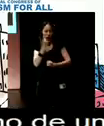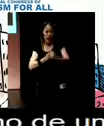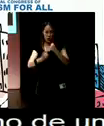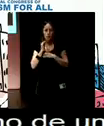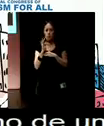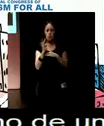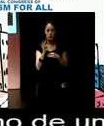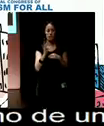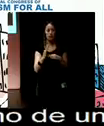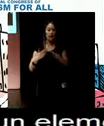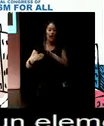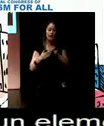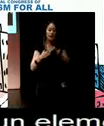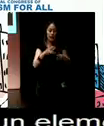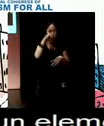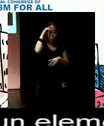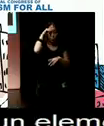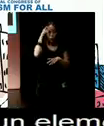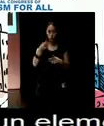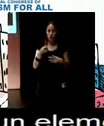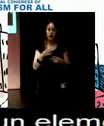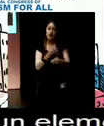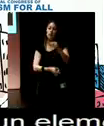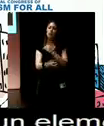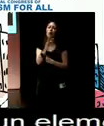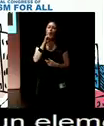economic capital. The itinerary